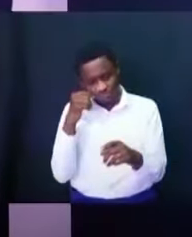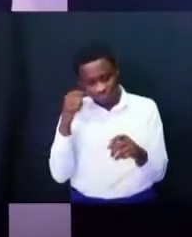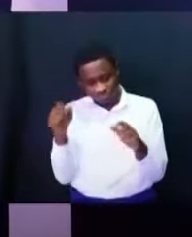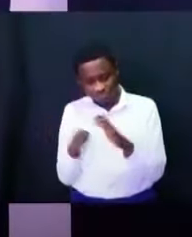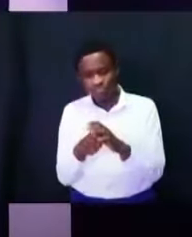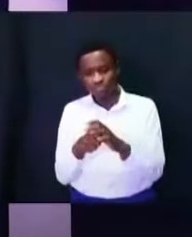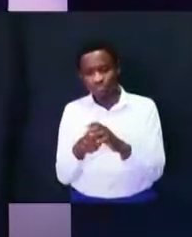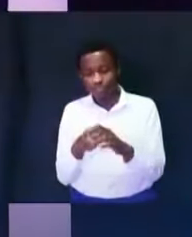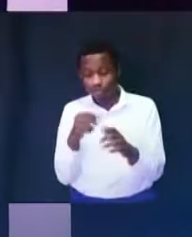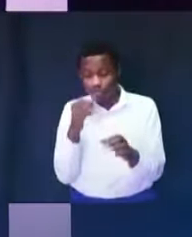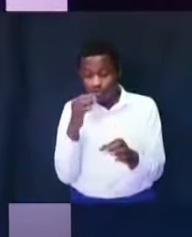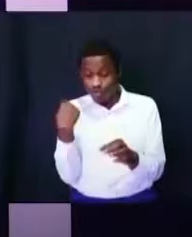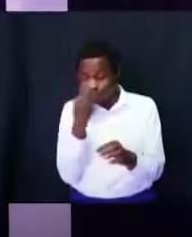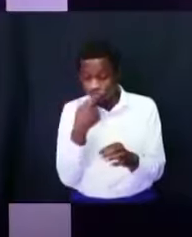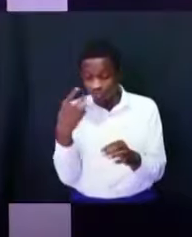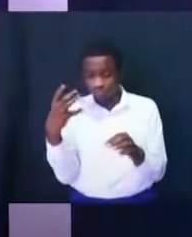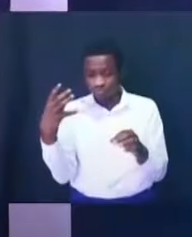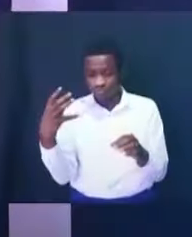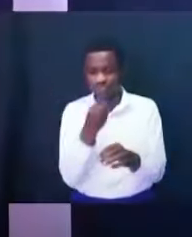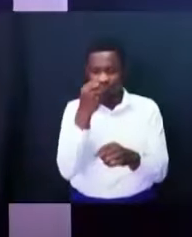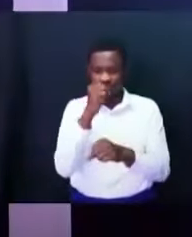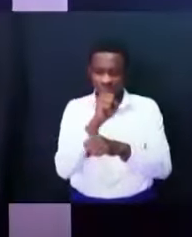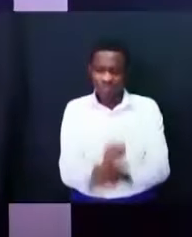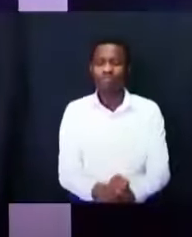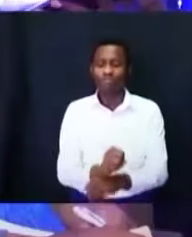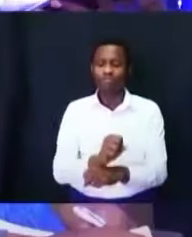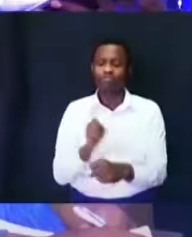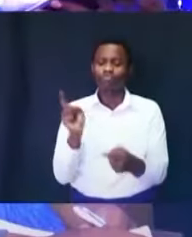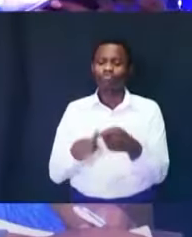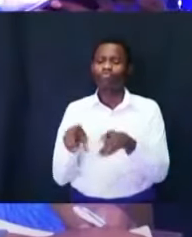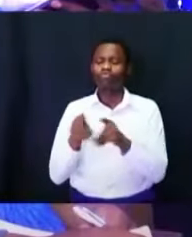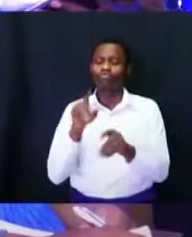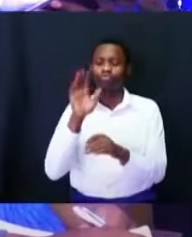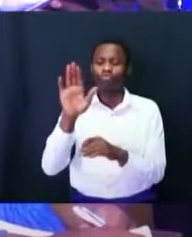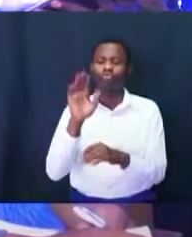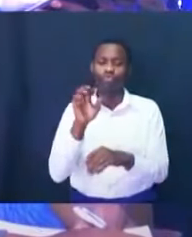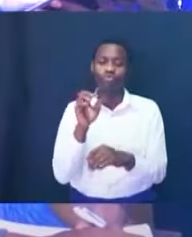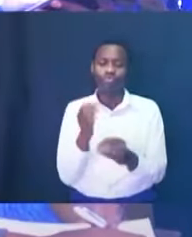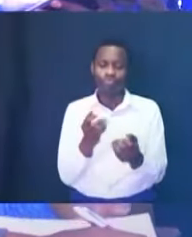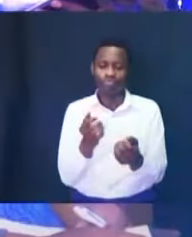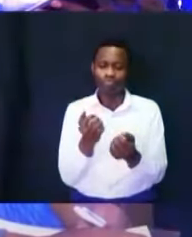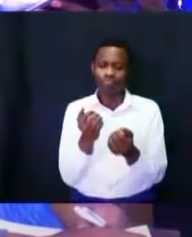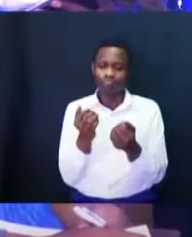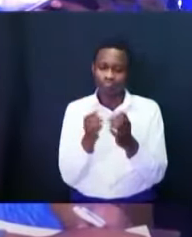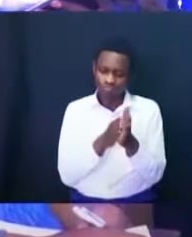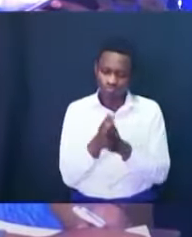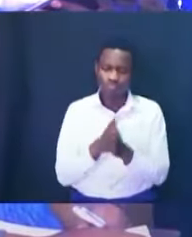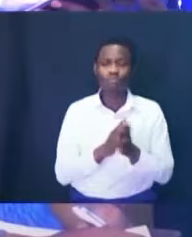cap to do his will so this hus and